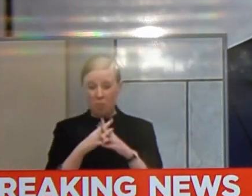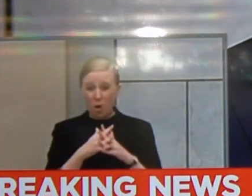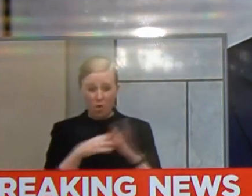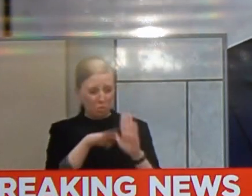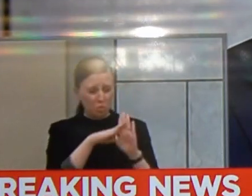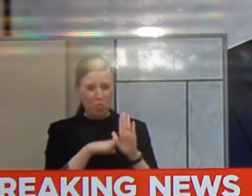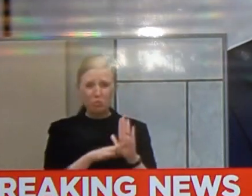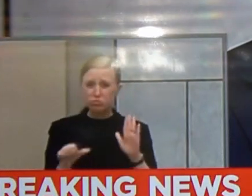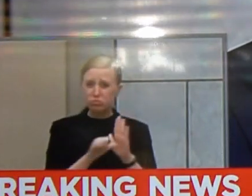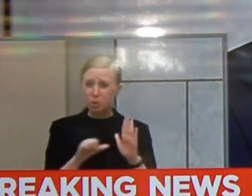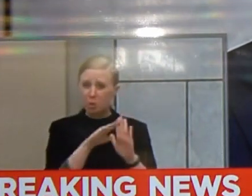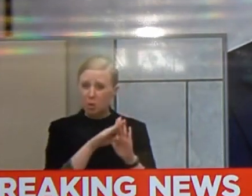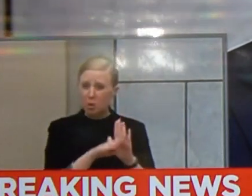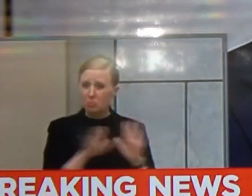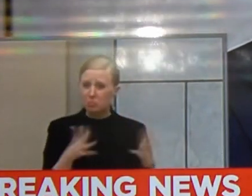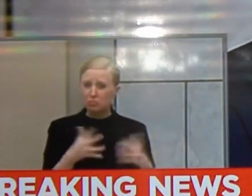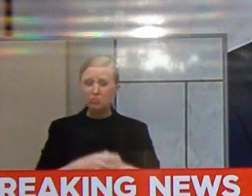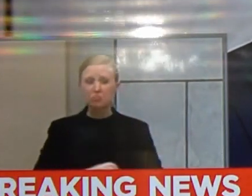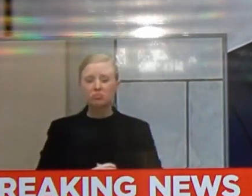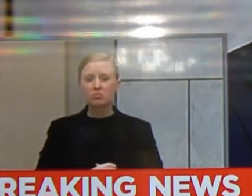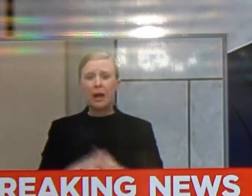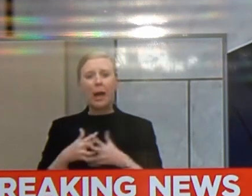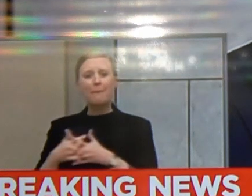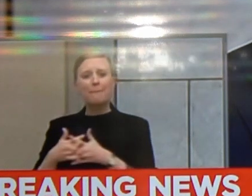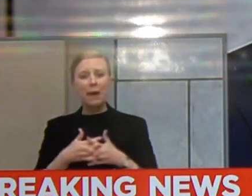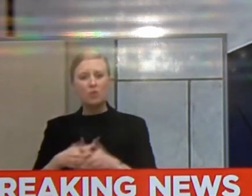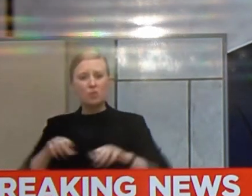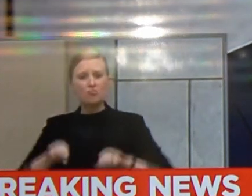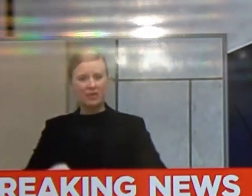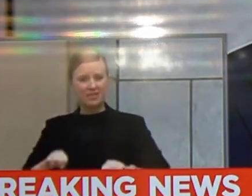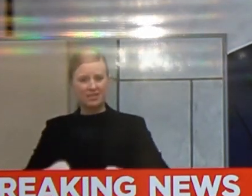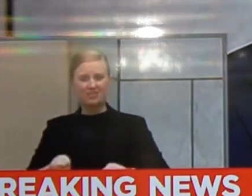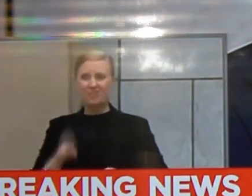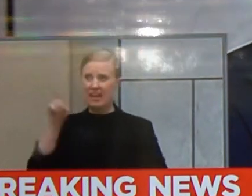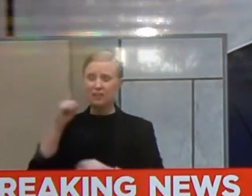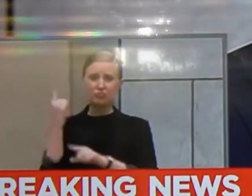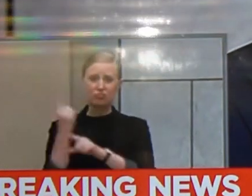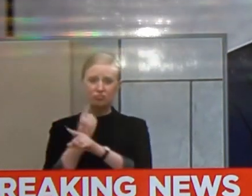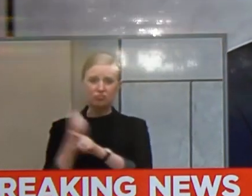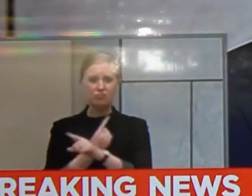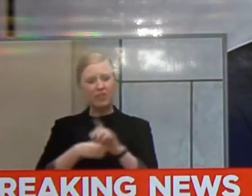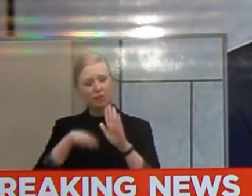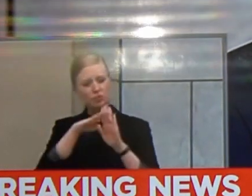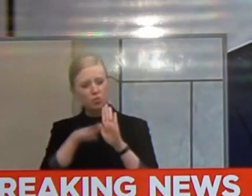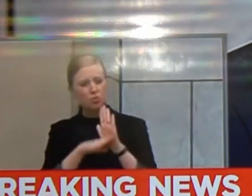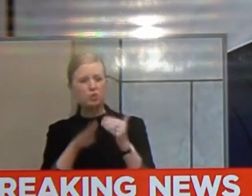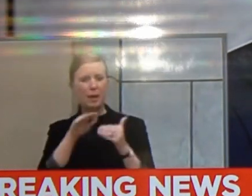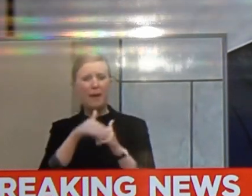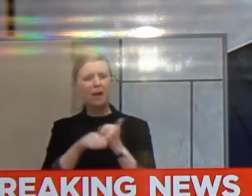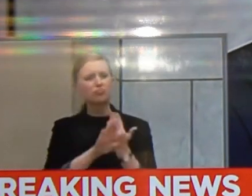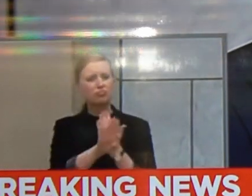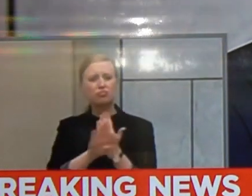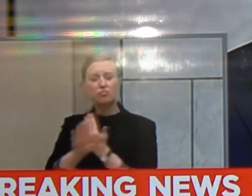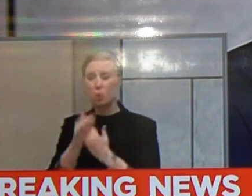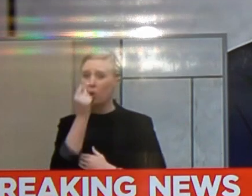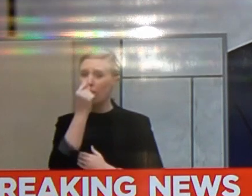distancing could potentially save 2 million lives. If Australians were just getting about their lives as normal,